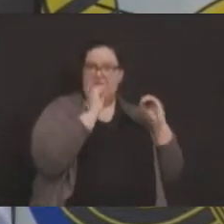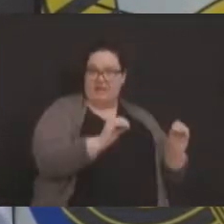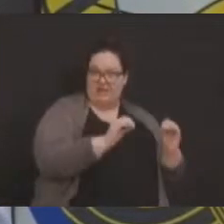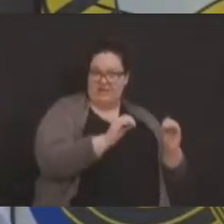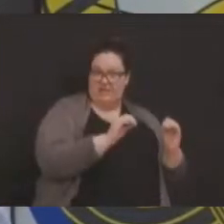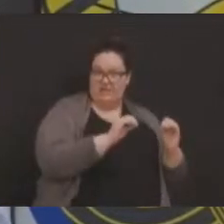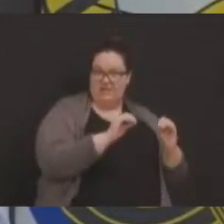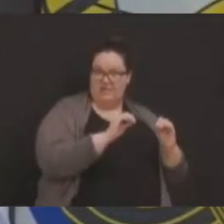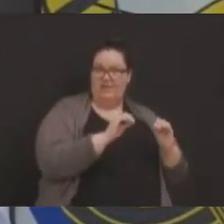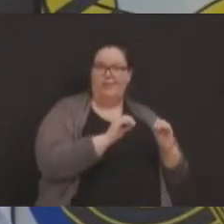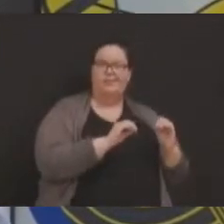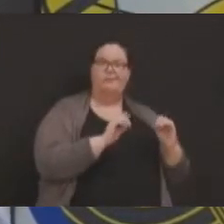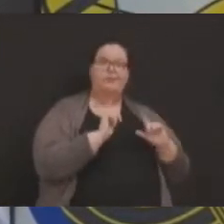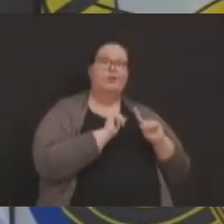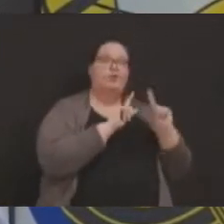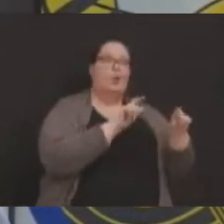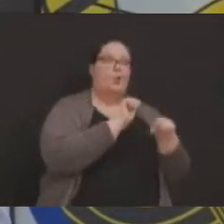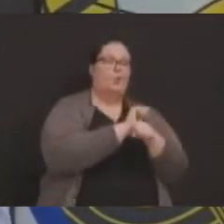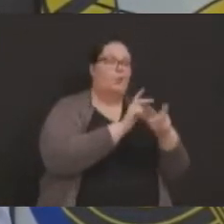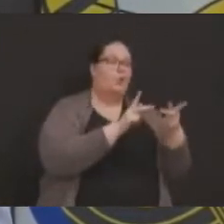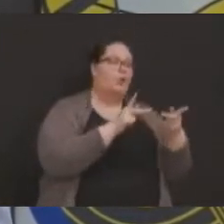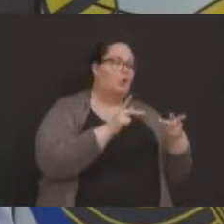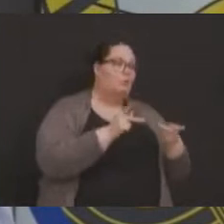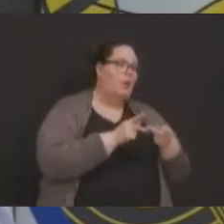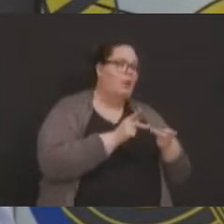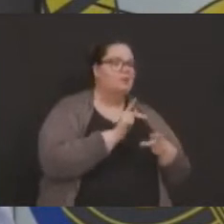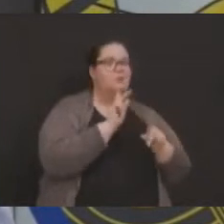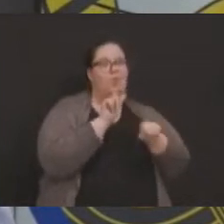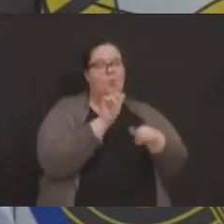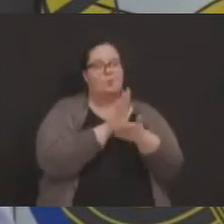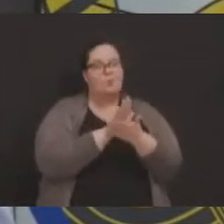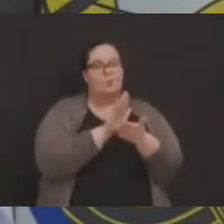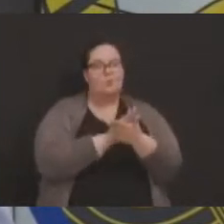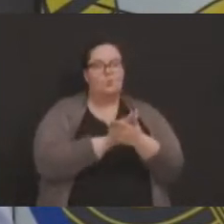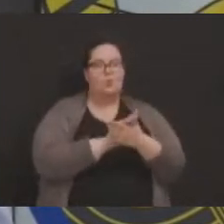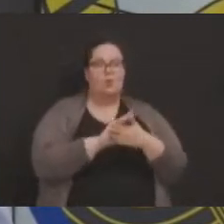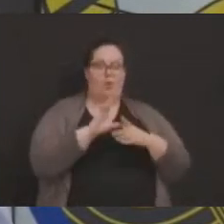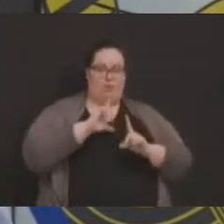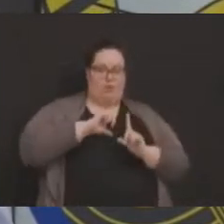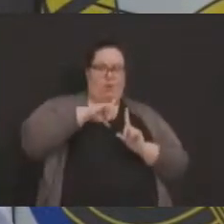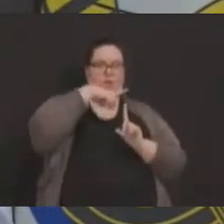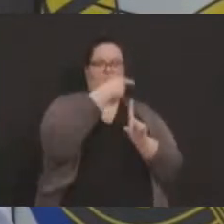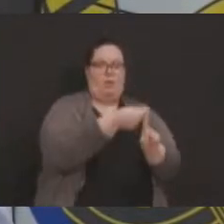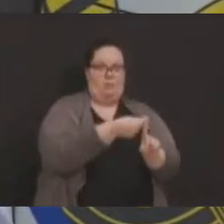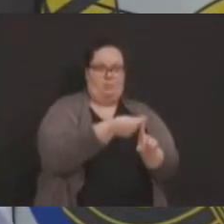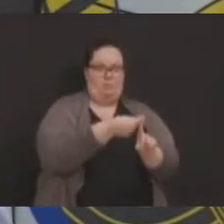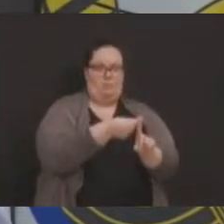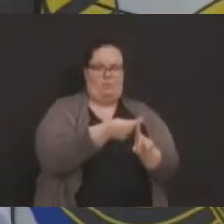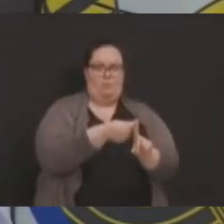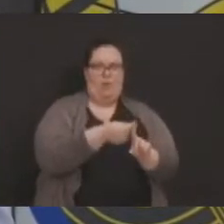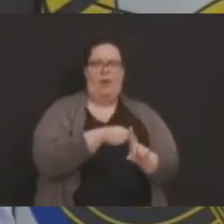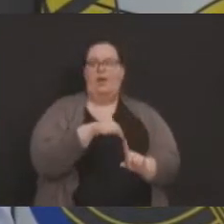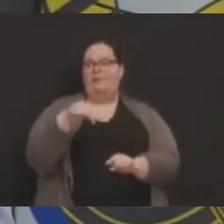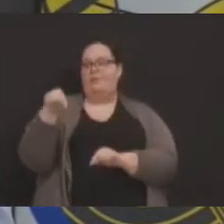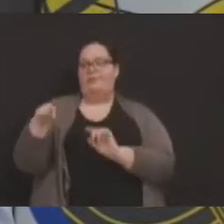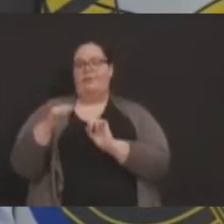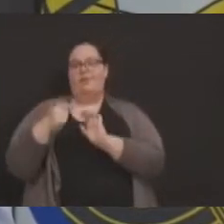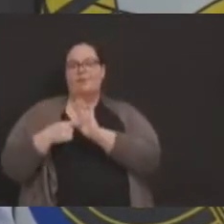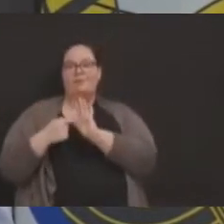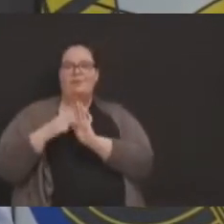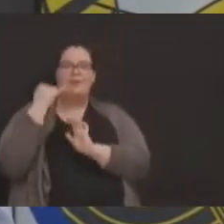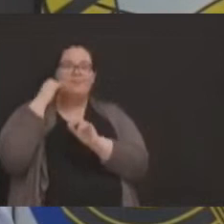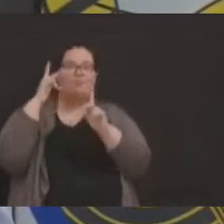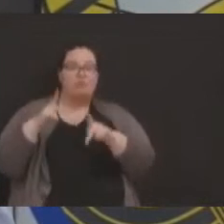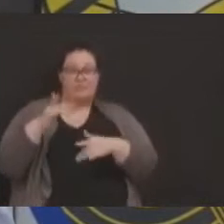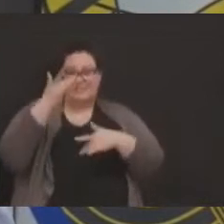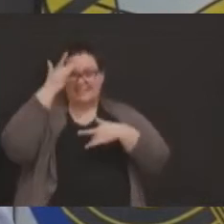get tested and go to any of these places, it really provides a snapshot of what it is that we want people to understand so that they can then